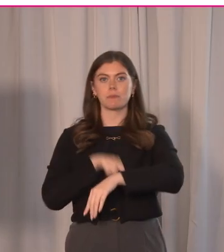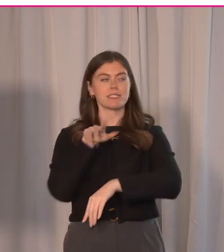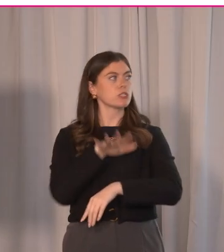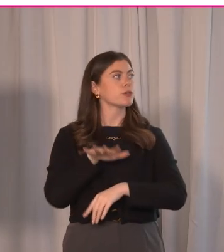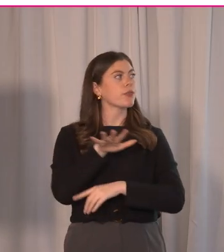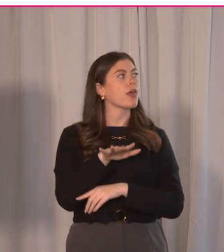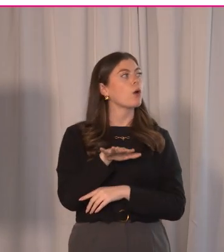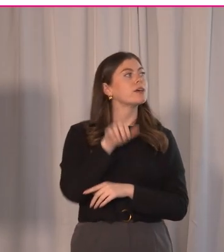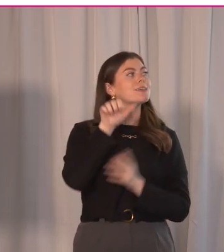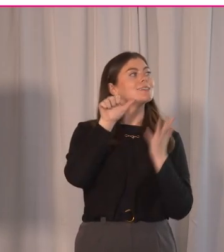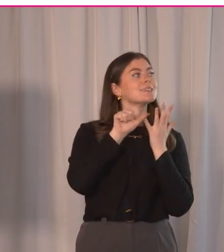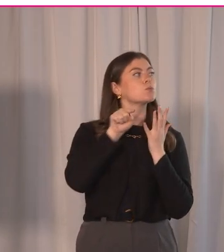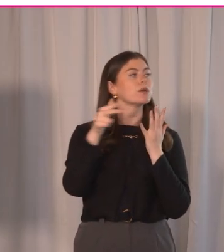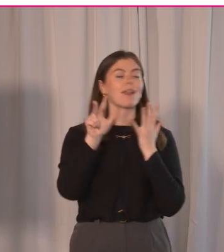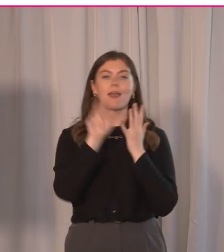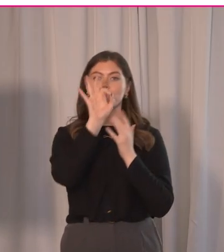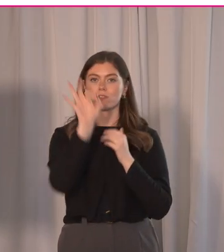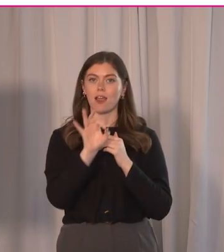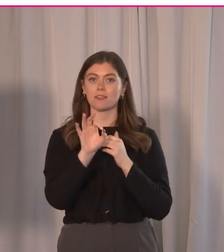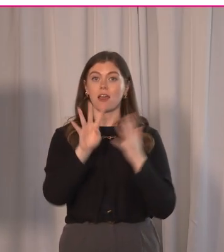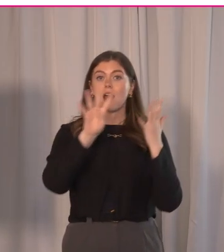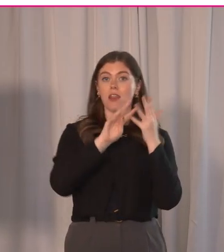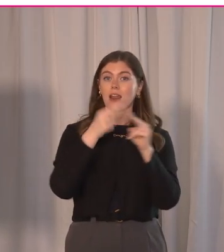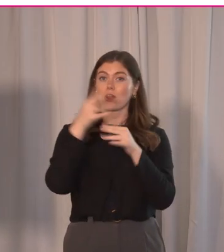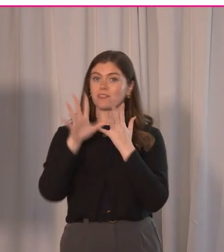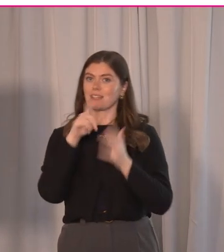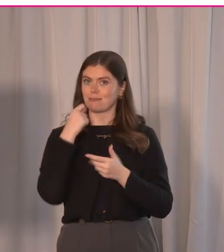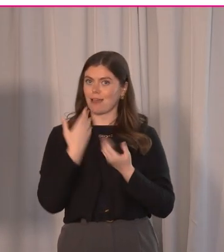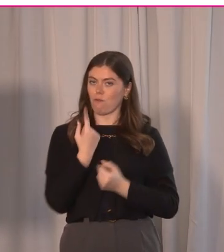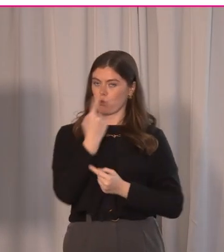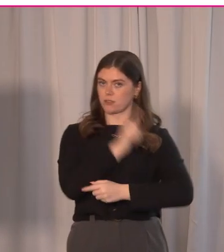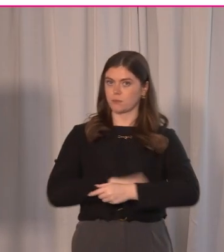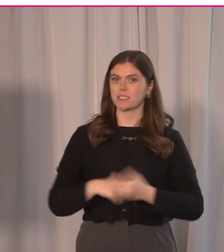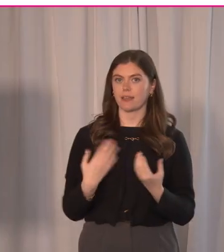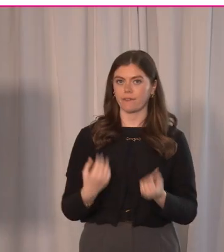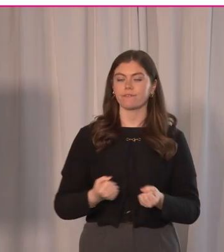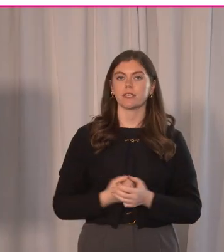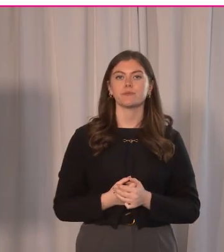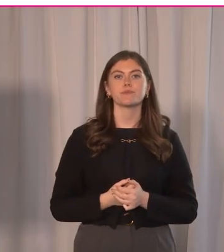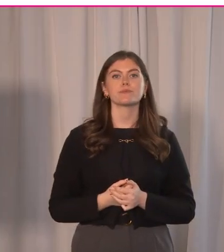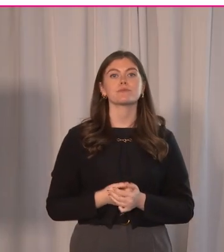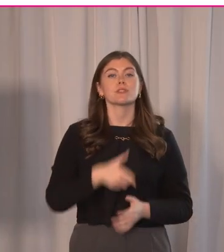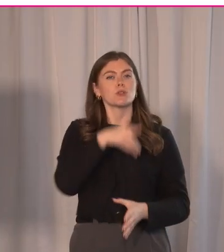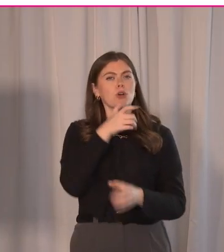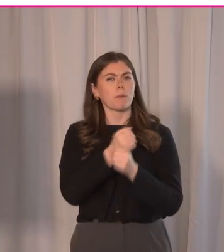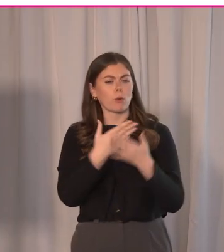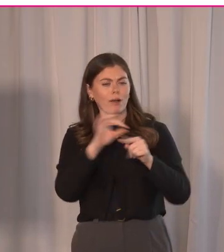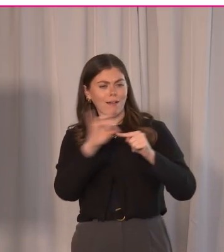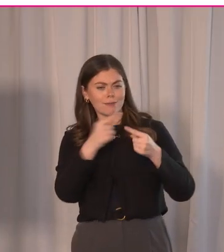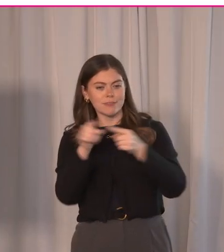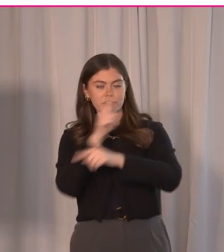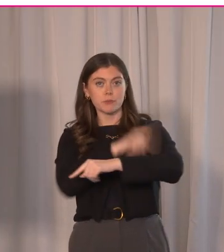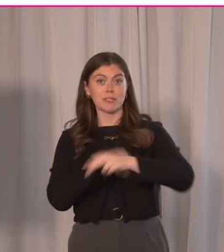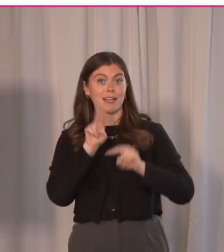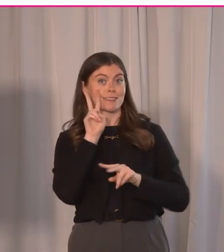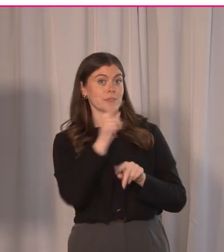sample, and almost 9 in 10 of these reported one disability. In terms of the type of disability, you can